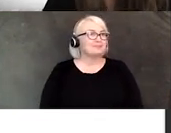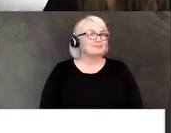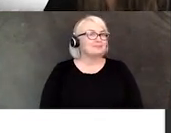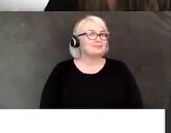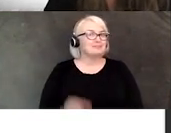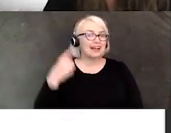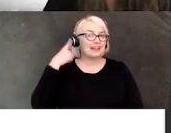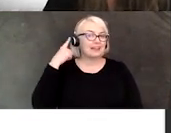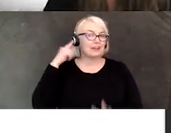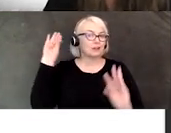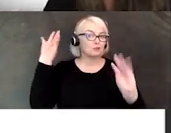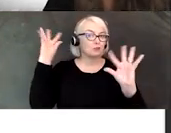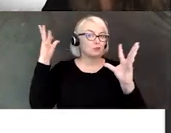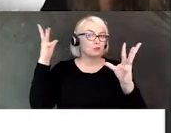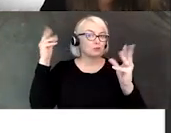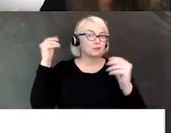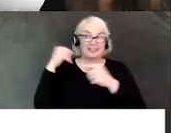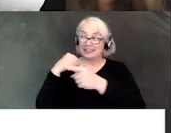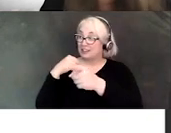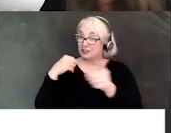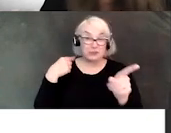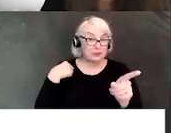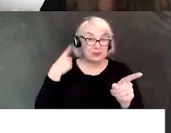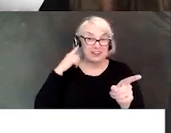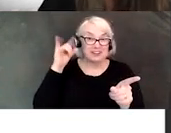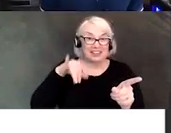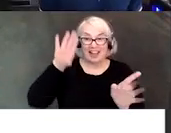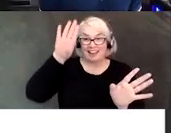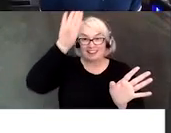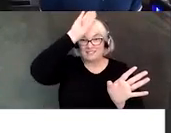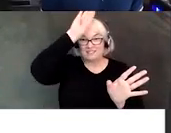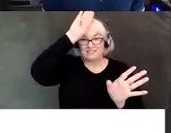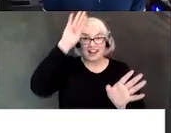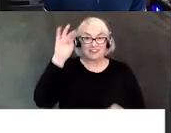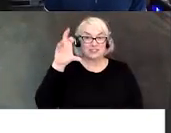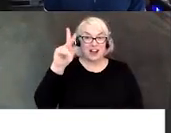can you guys hear this firetruck that's passing right now? Yeah.